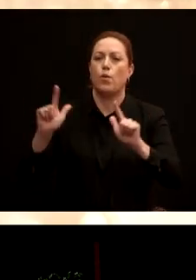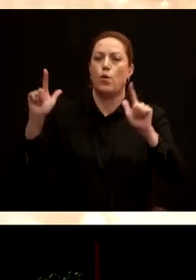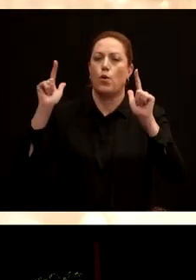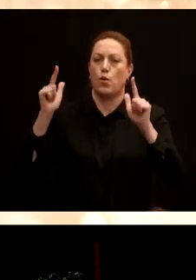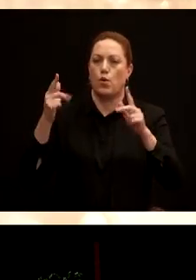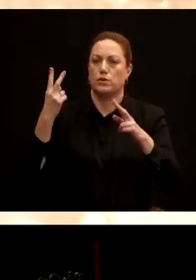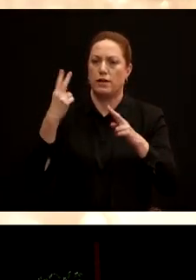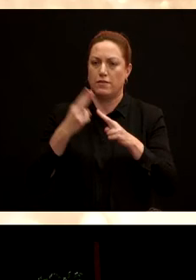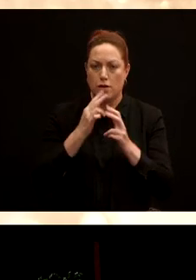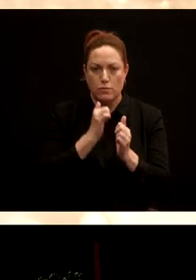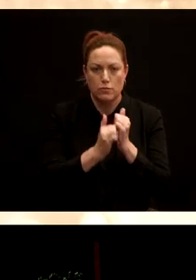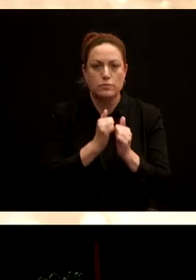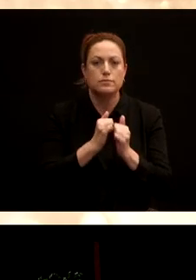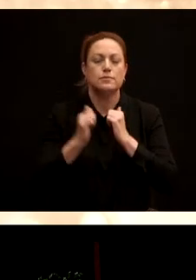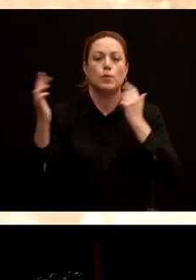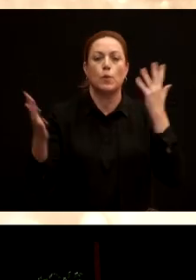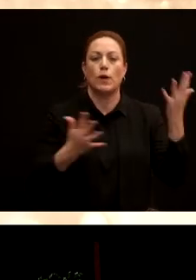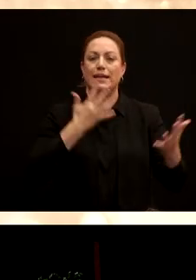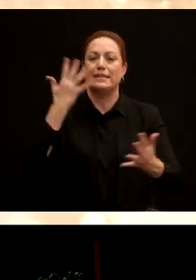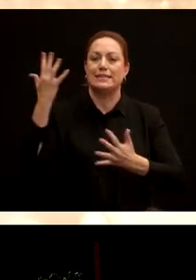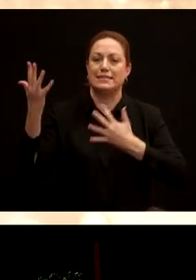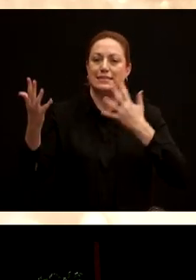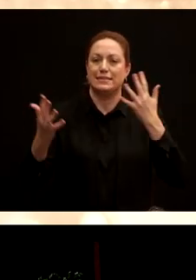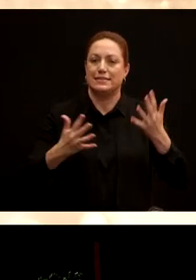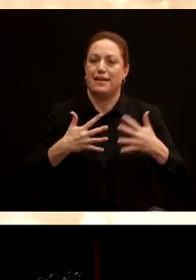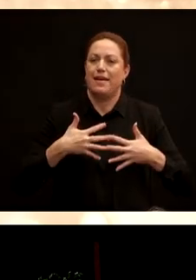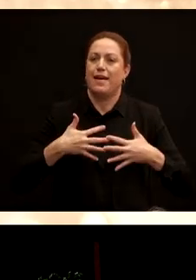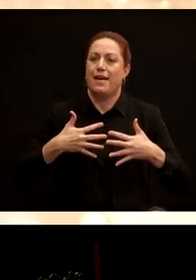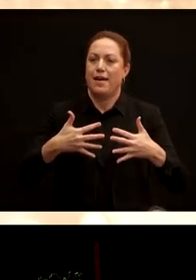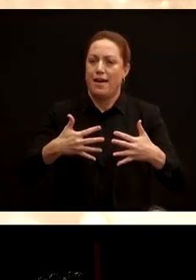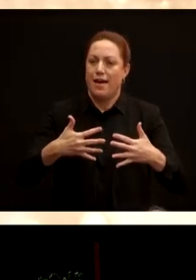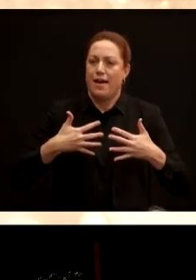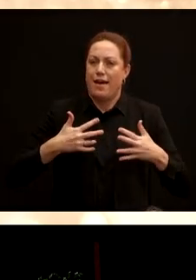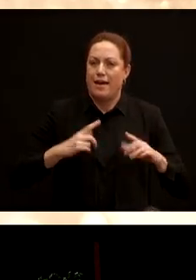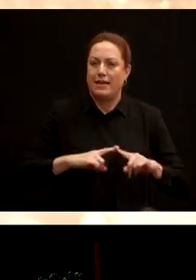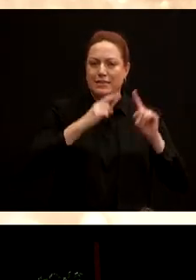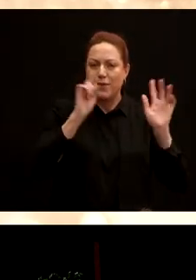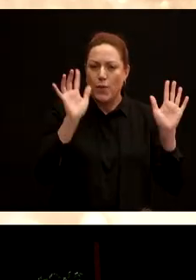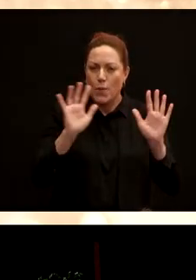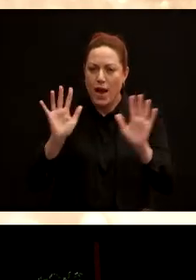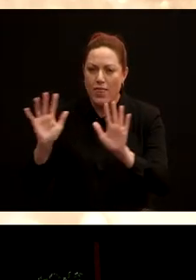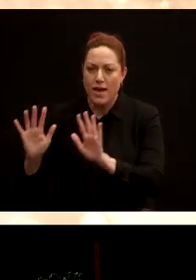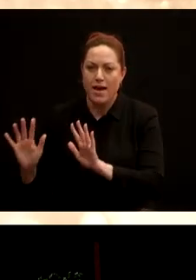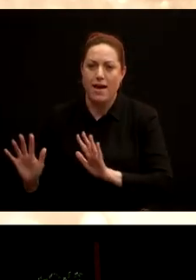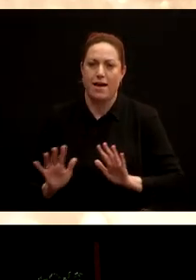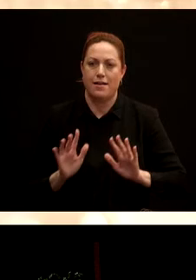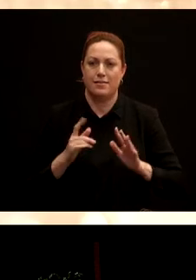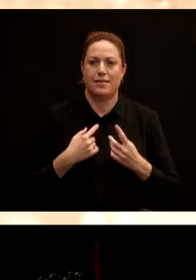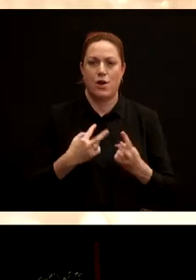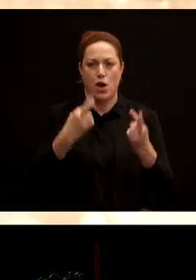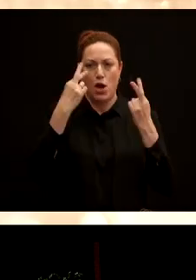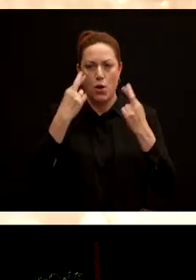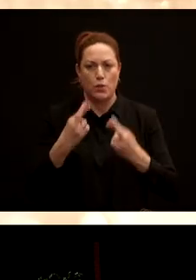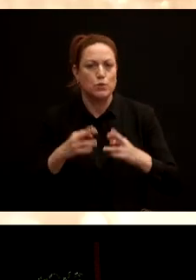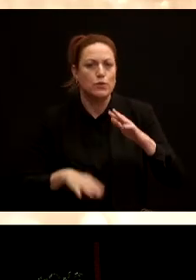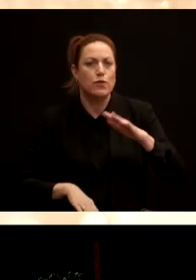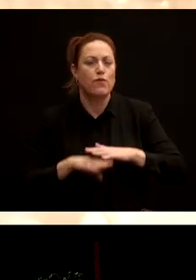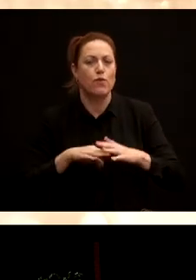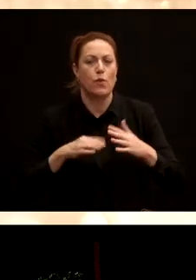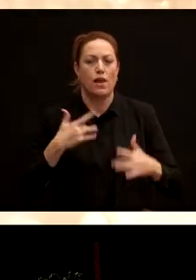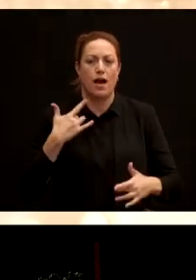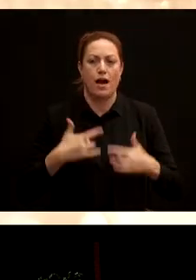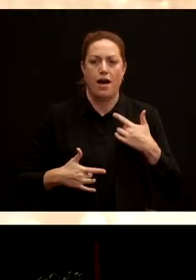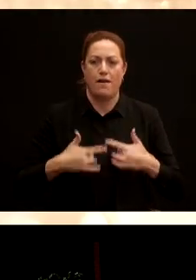brothers, wind and air, and every kind of weather, by which you, Lord, uphold life in all your